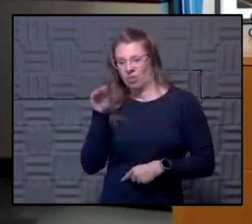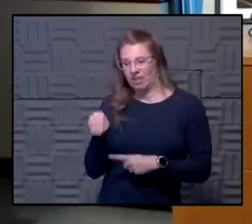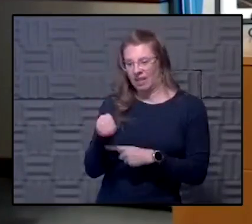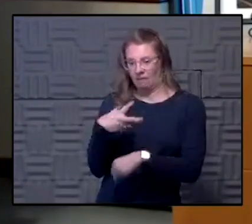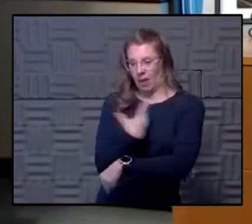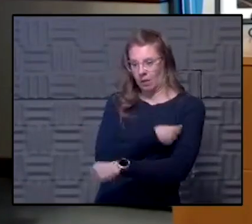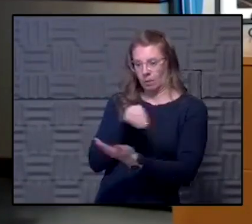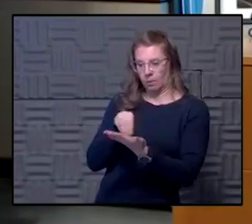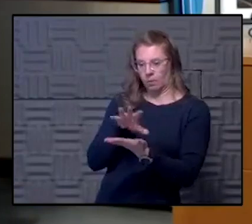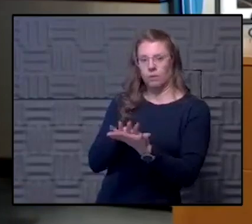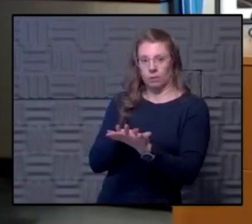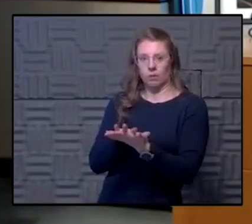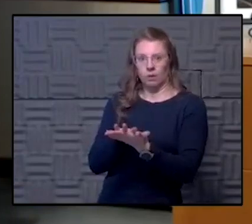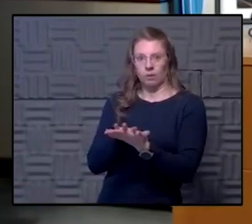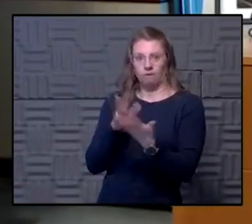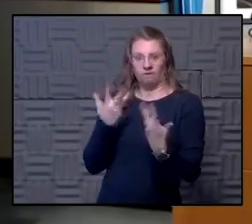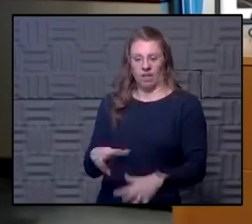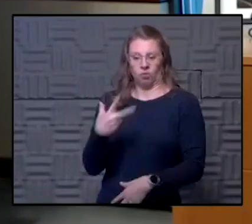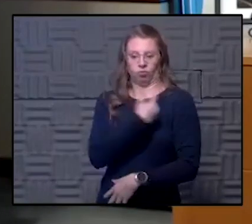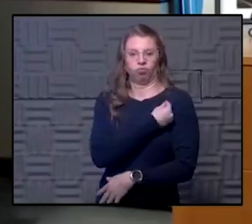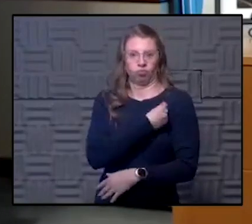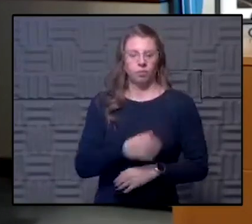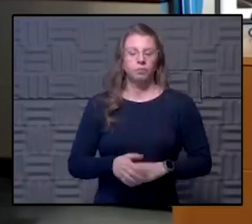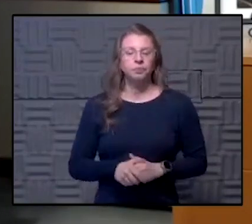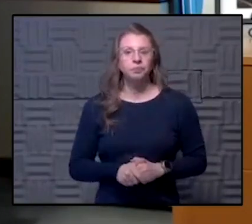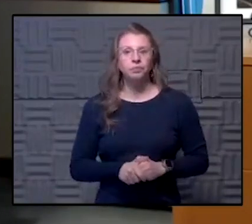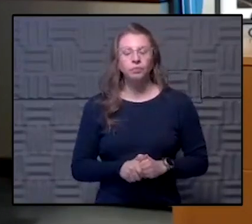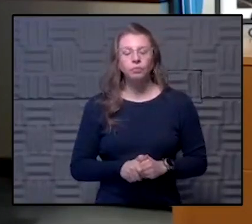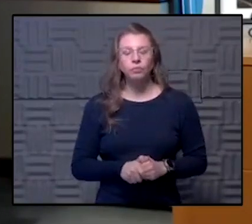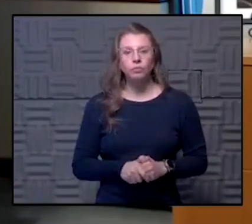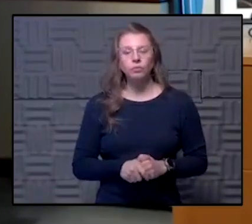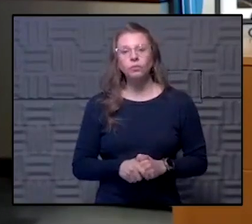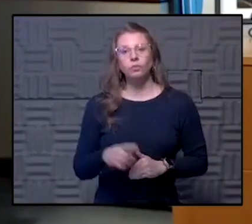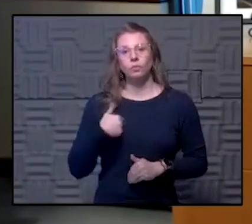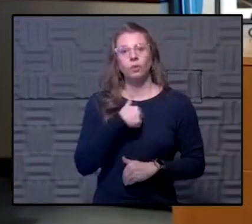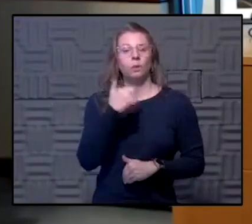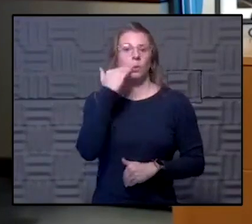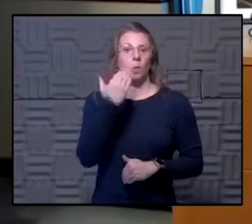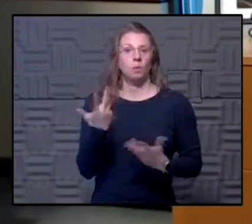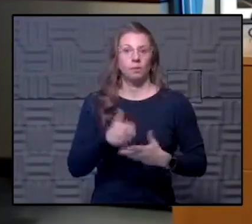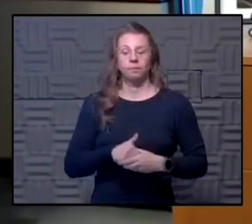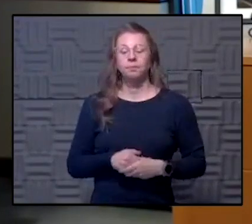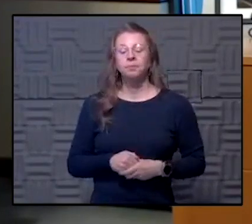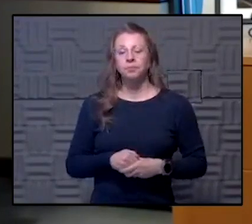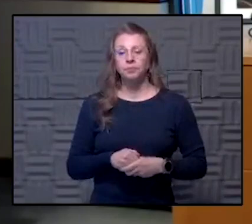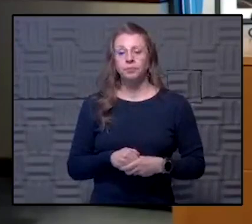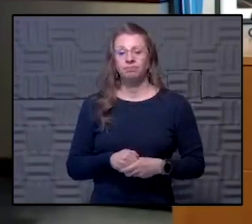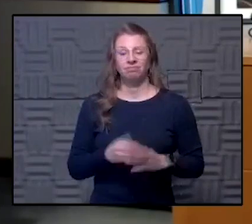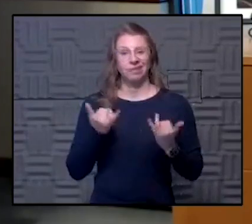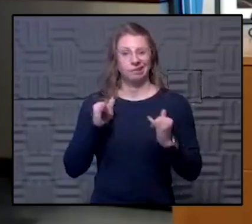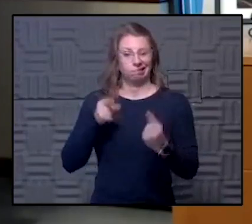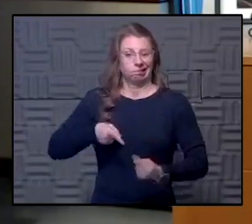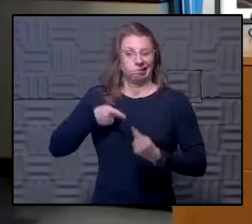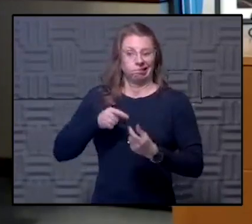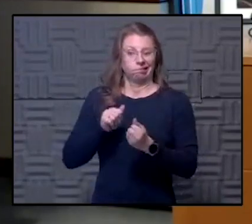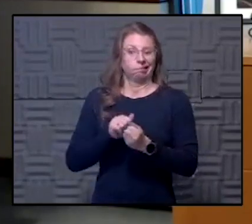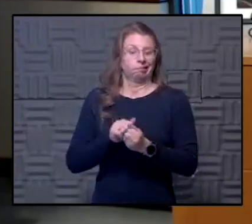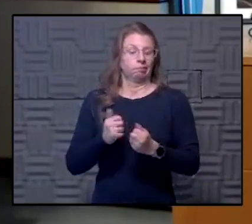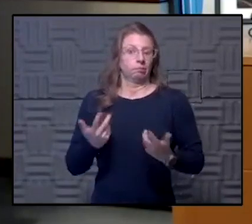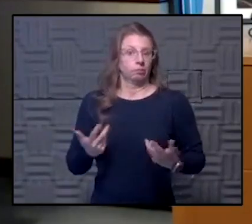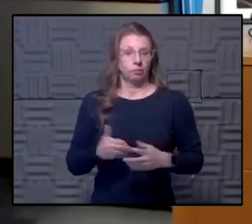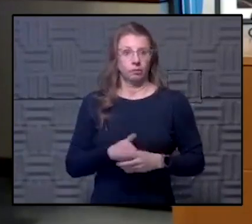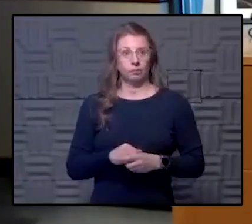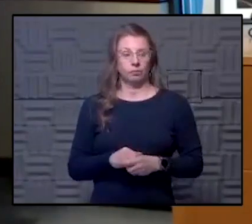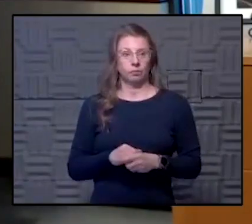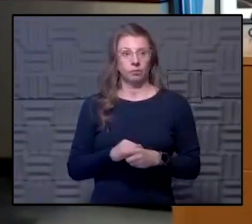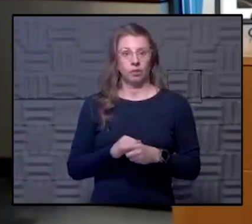as having been recorded as being administered. We know that we're still struggling with this,